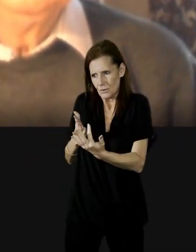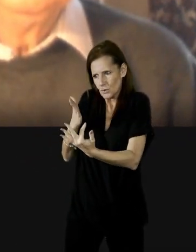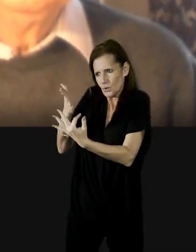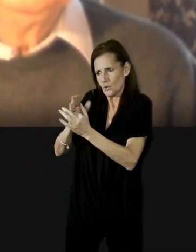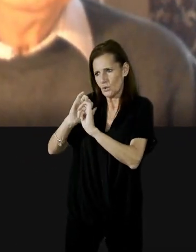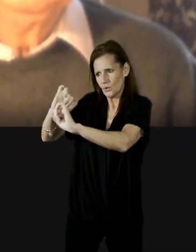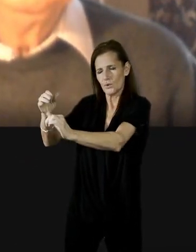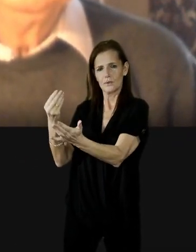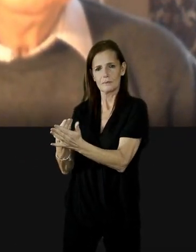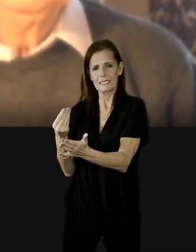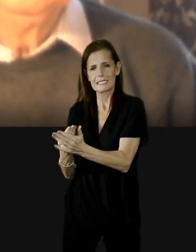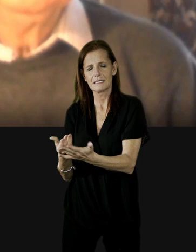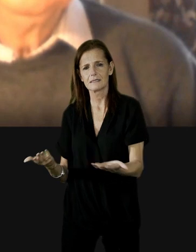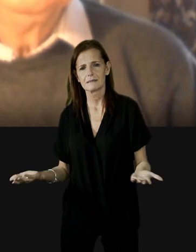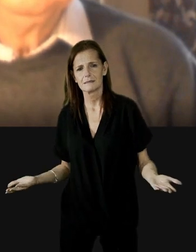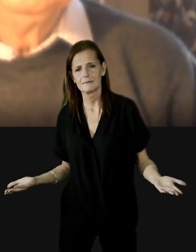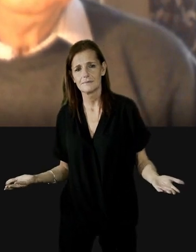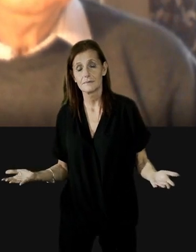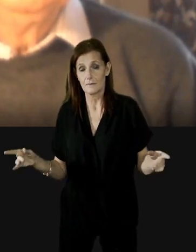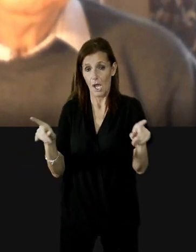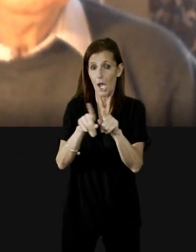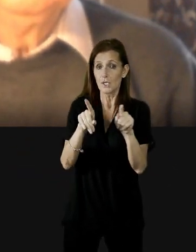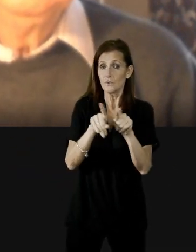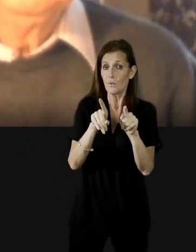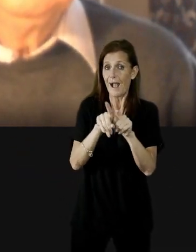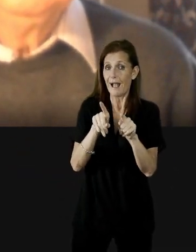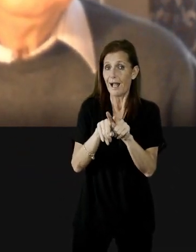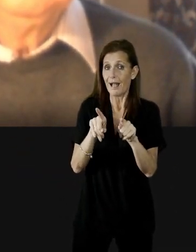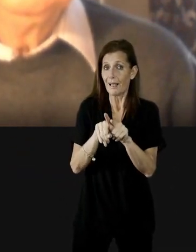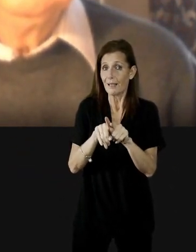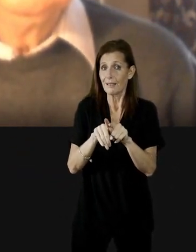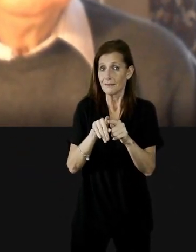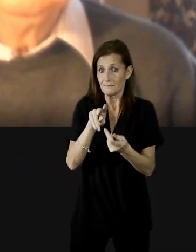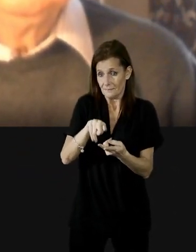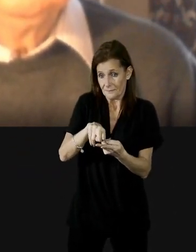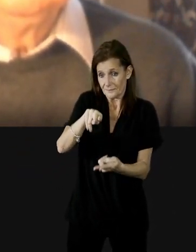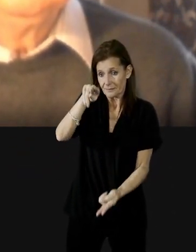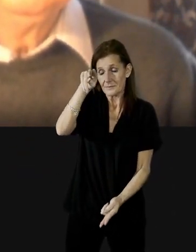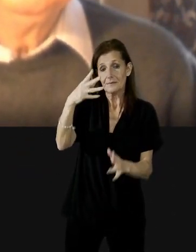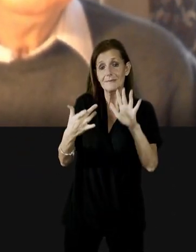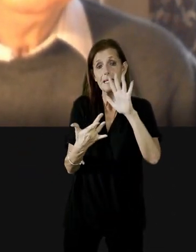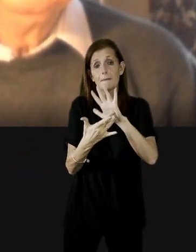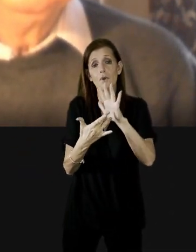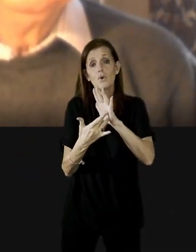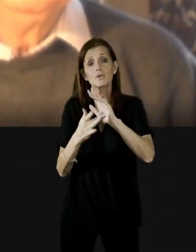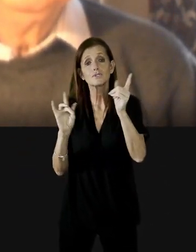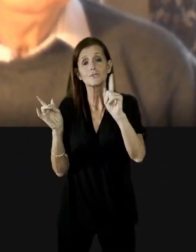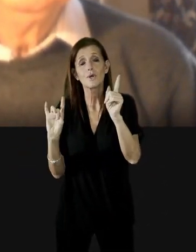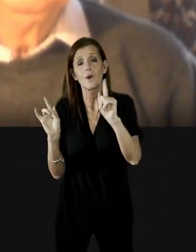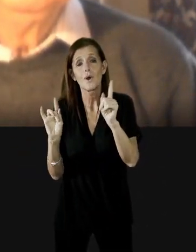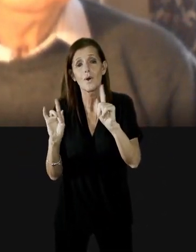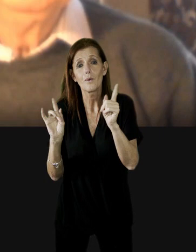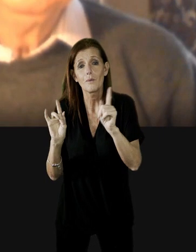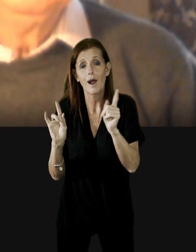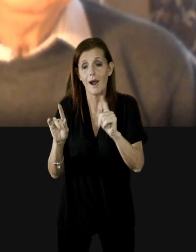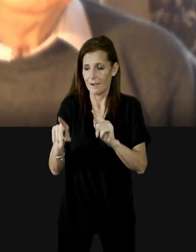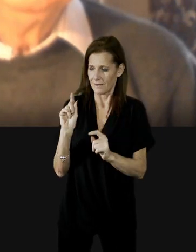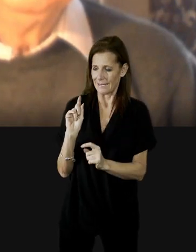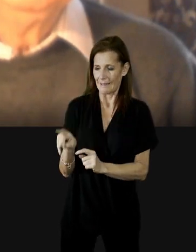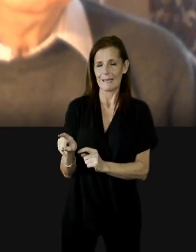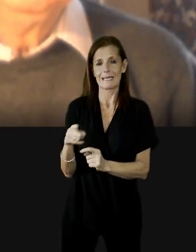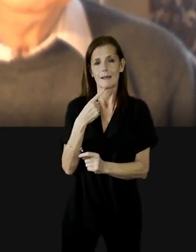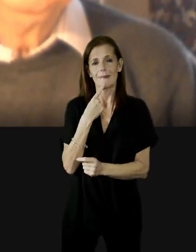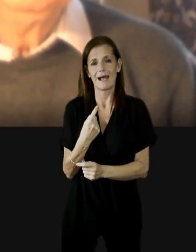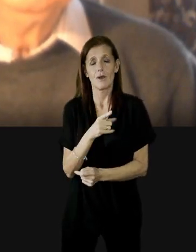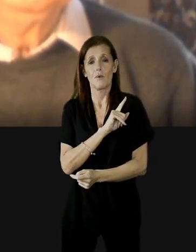to access this market. And we also know that it's increasingly important in terms of the click-away pound,